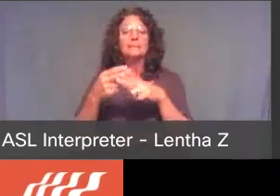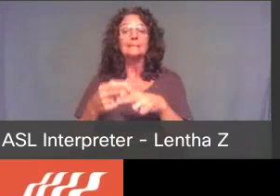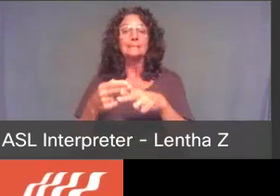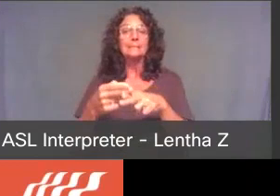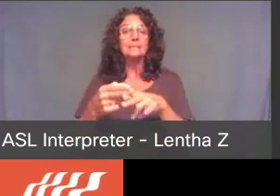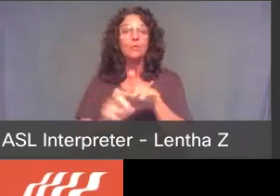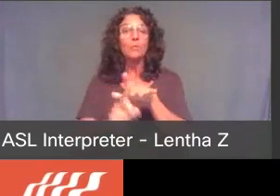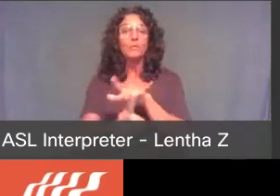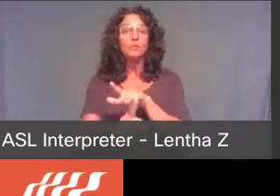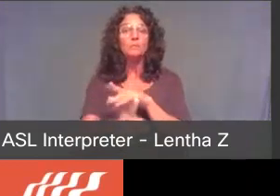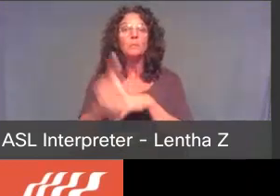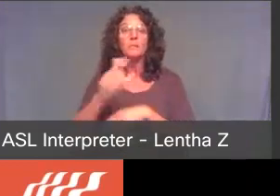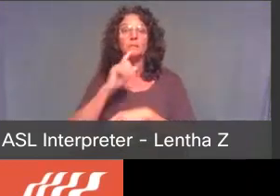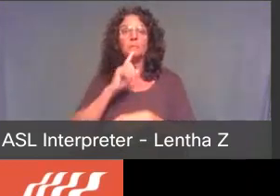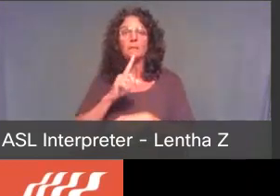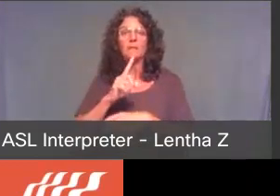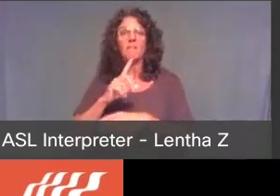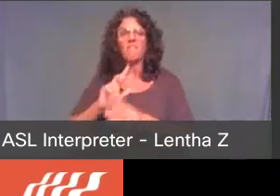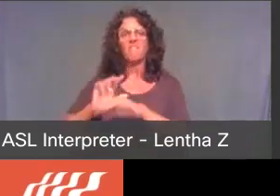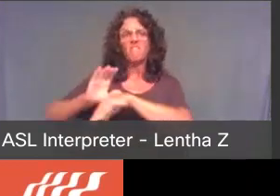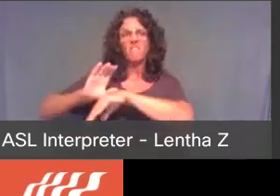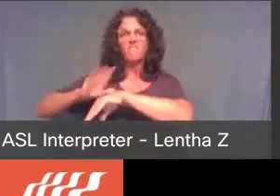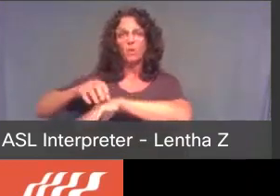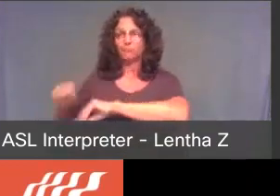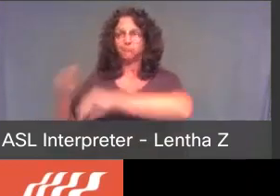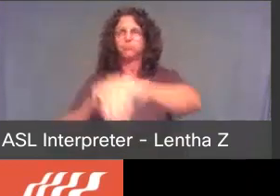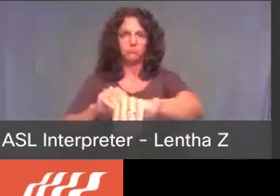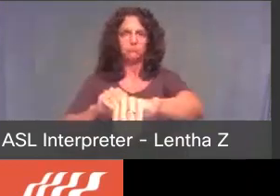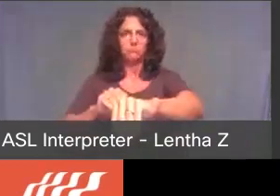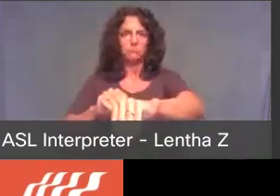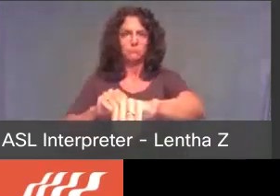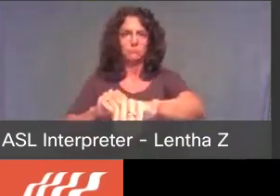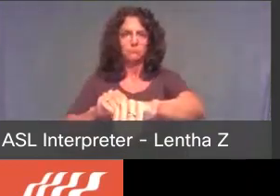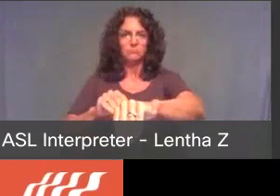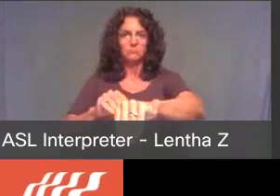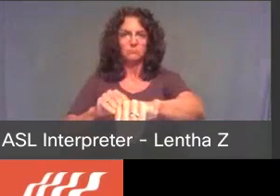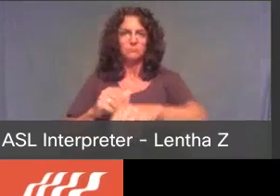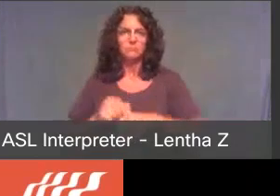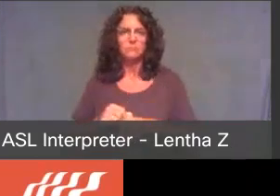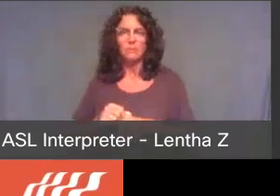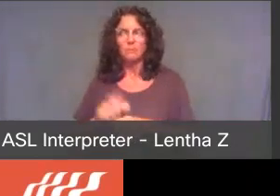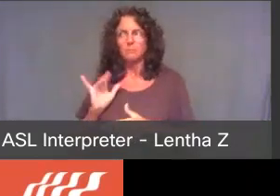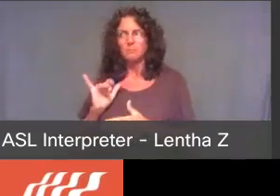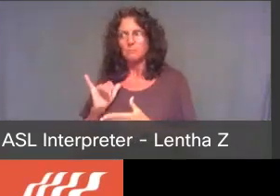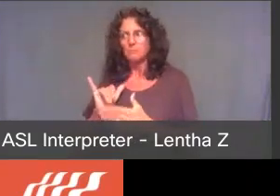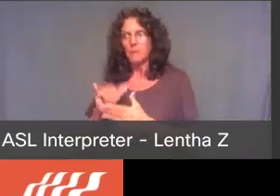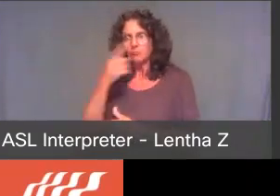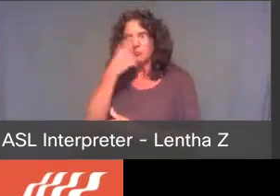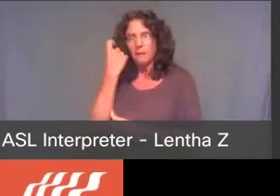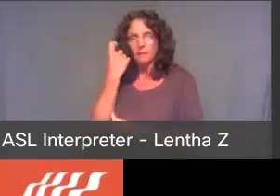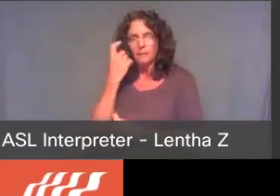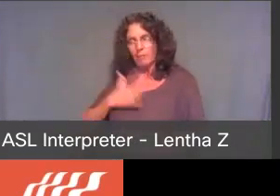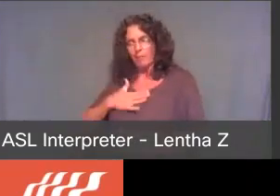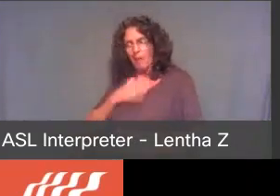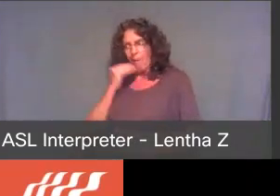has to be some sort of forcible displacement. So to be forcibly displaced from your home is inherently traumatic because it's forcible, like no one's choosing